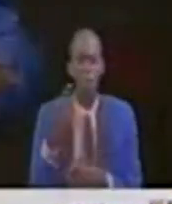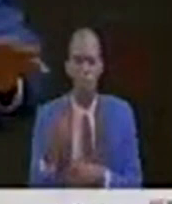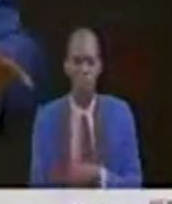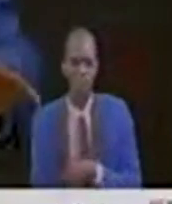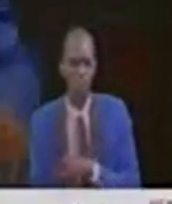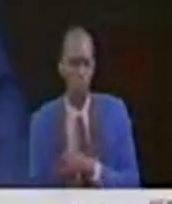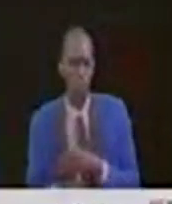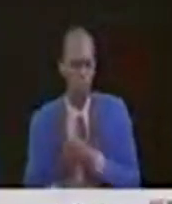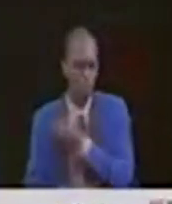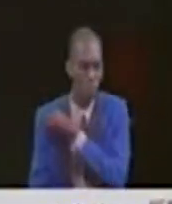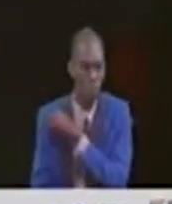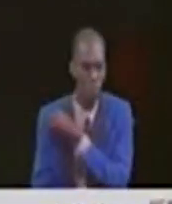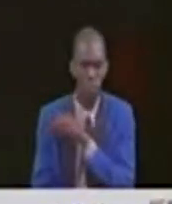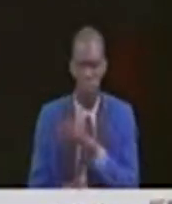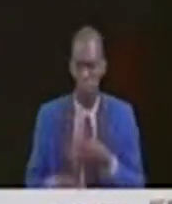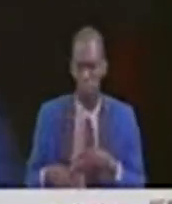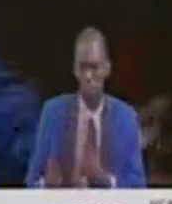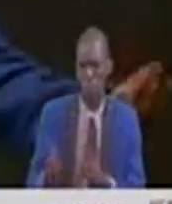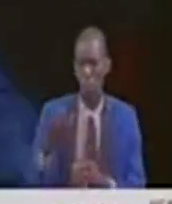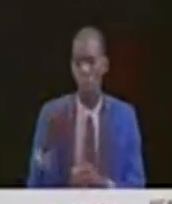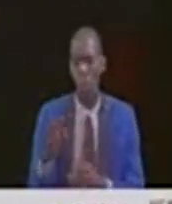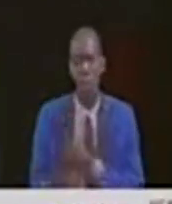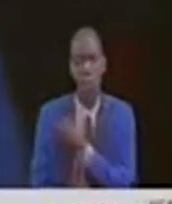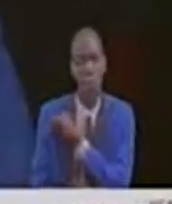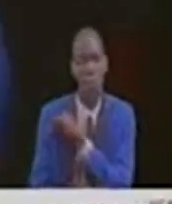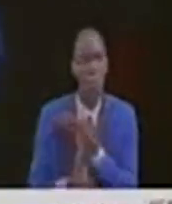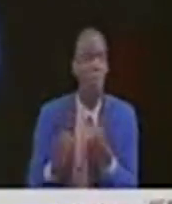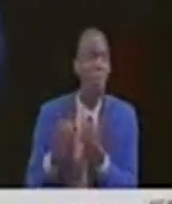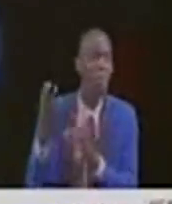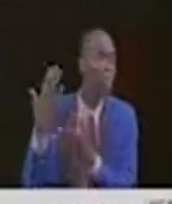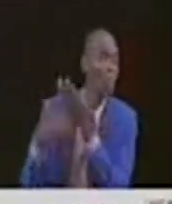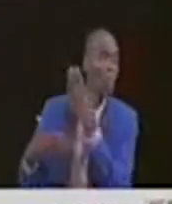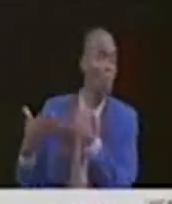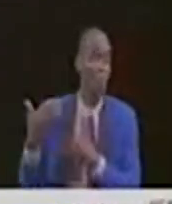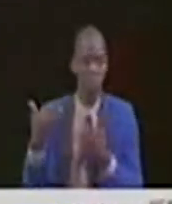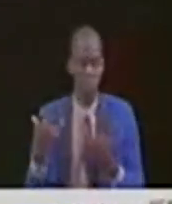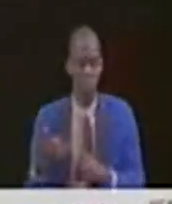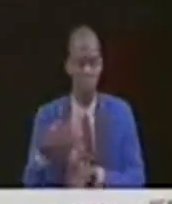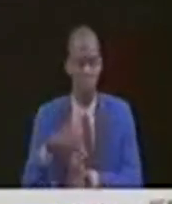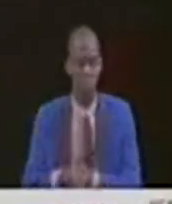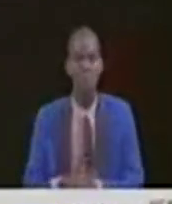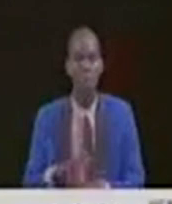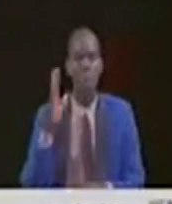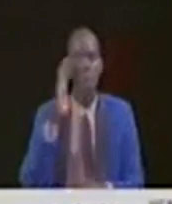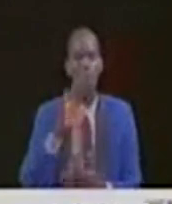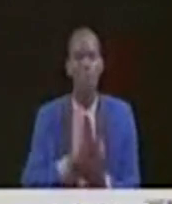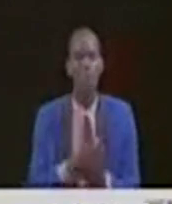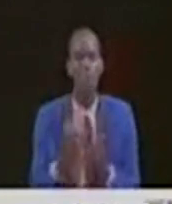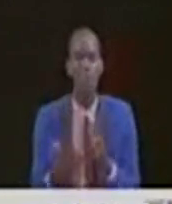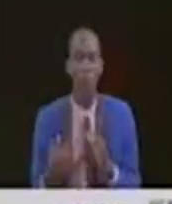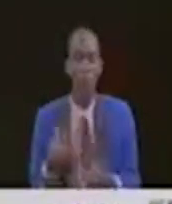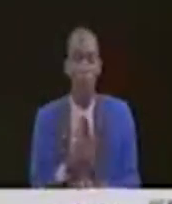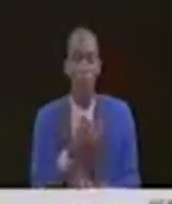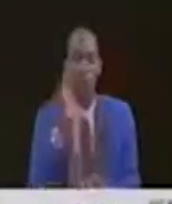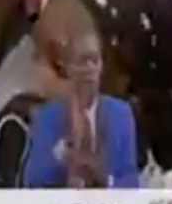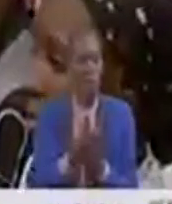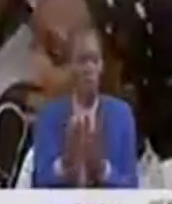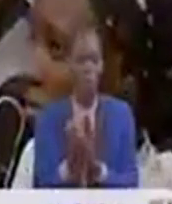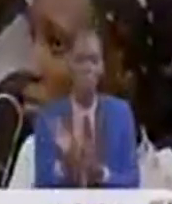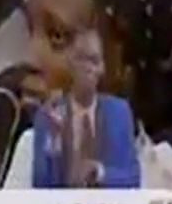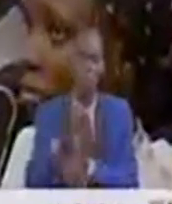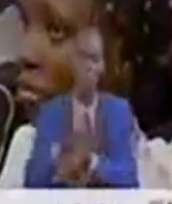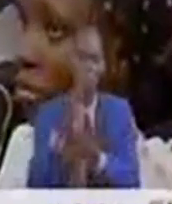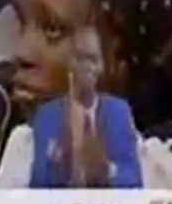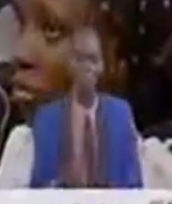the directions of temptation in the past, tonight, will become overcomers in